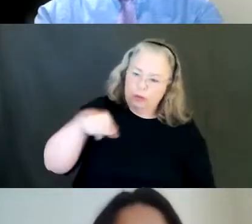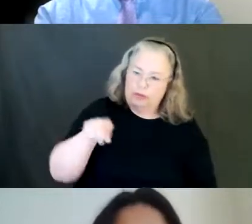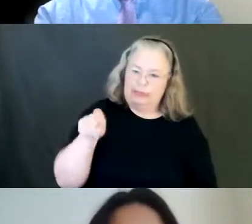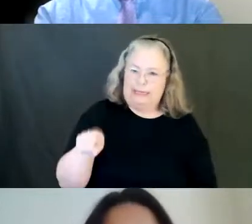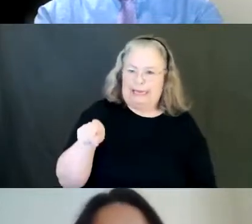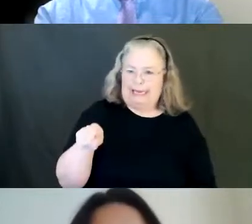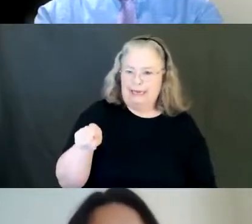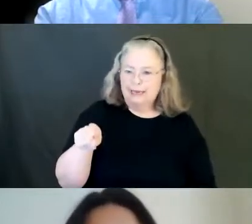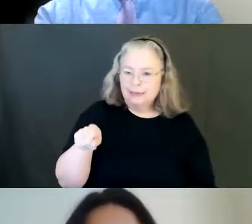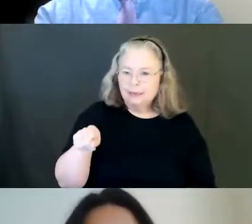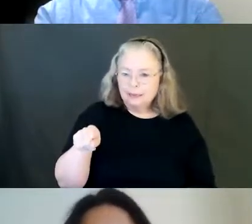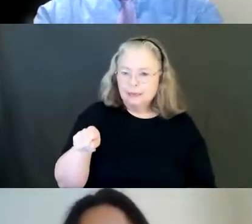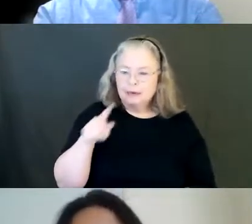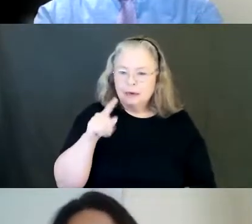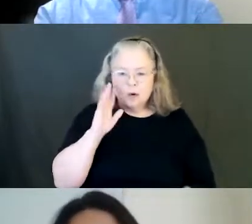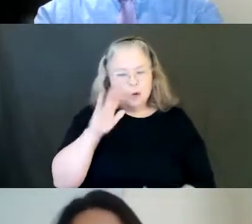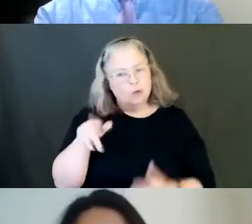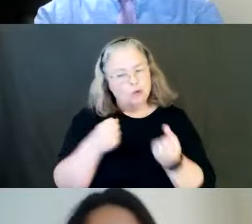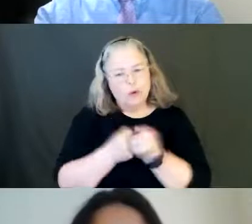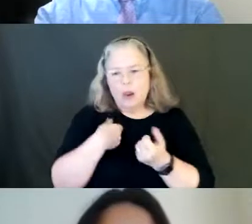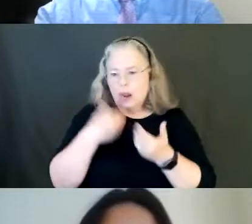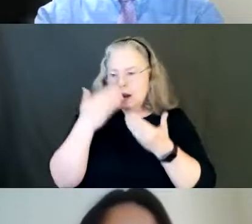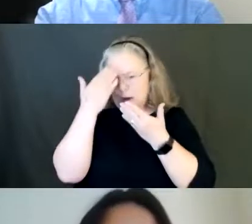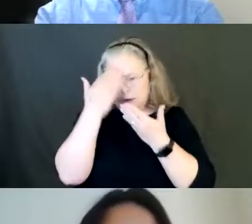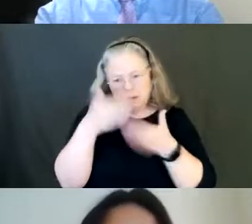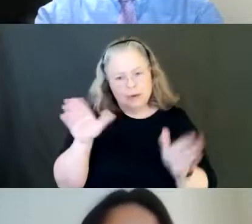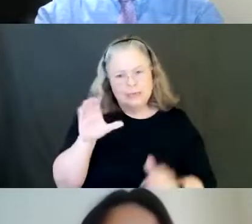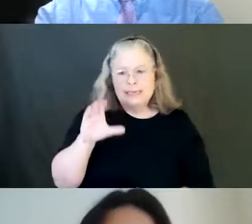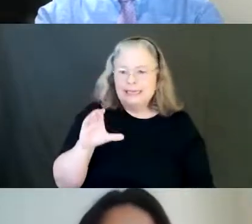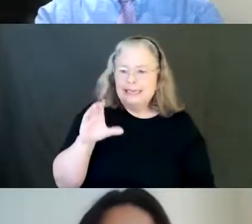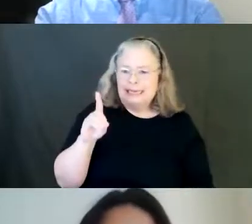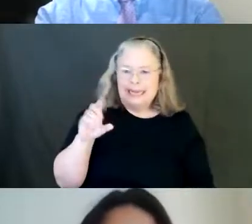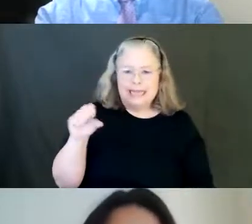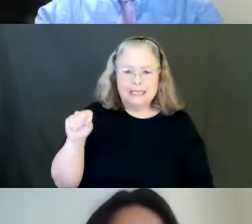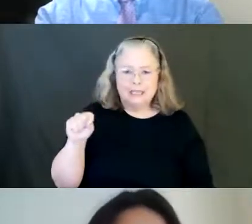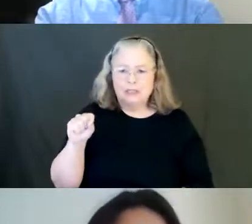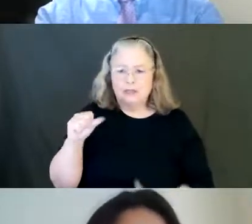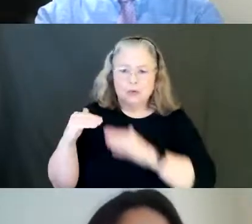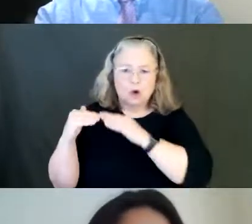that has supported that, and I'm open to my CDSS colleagues to add in as well.